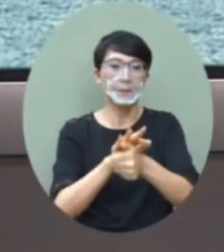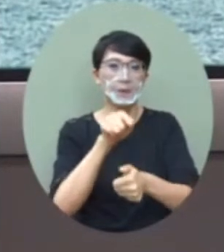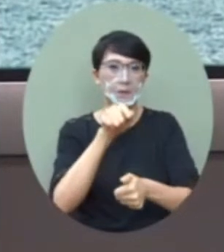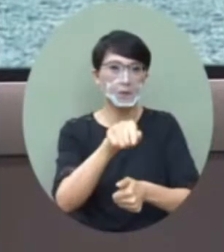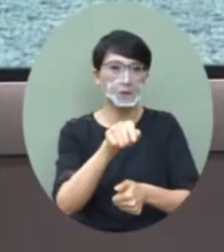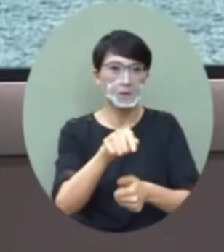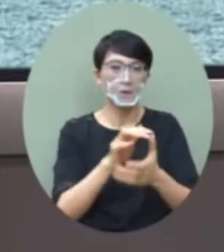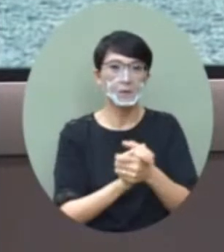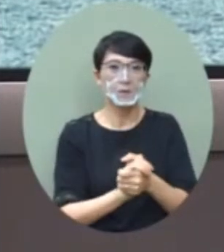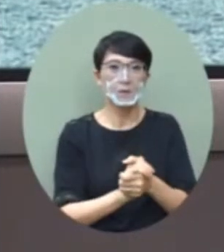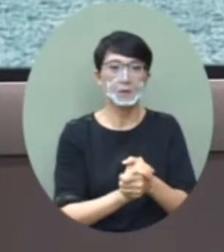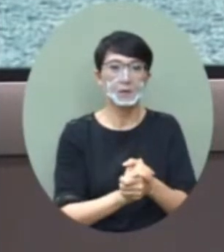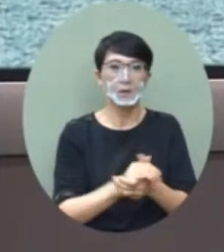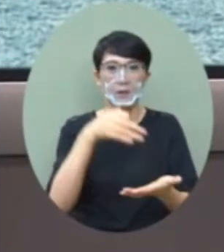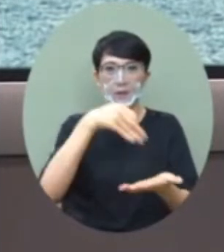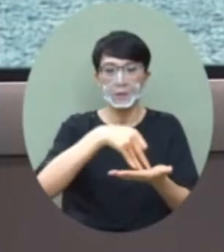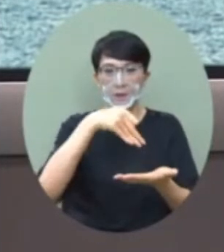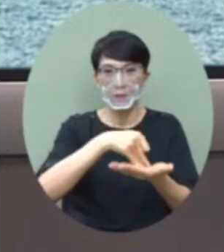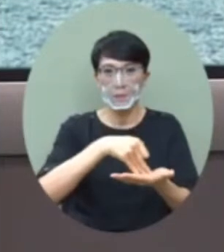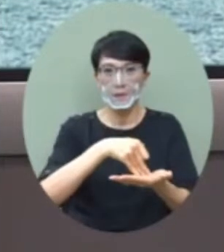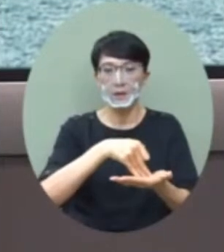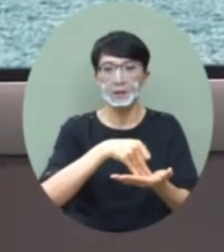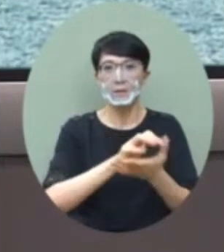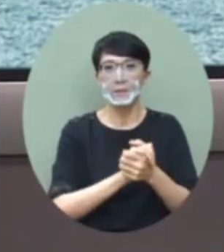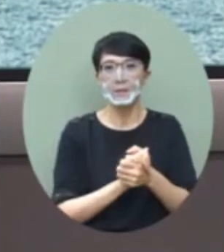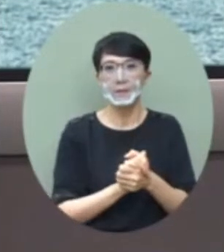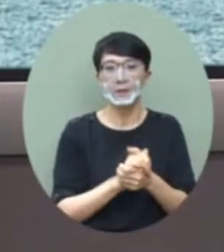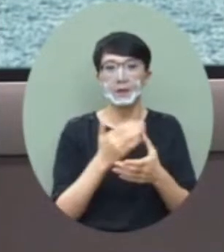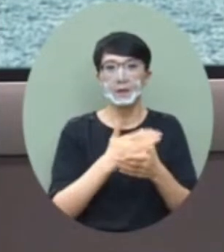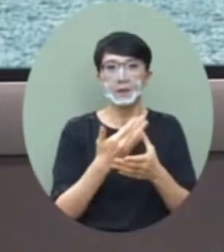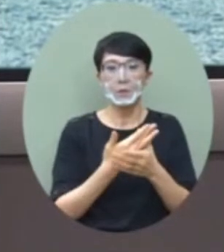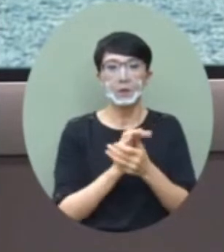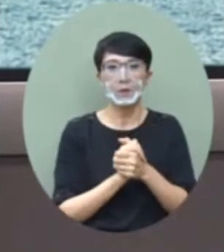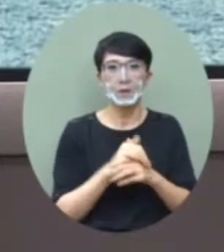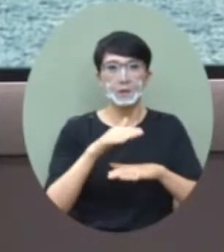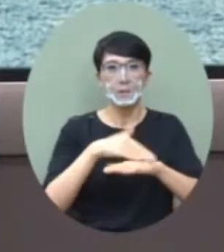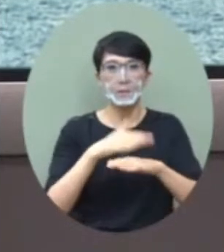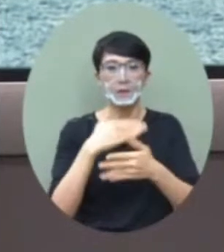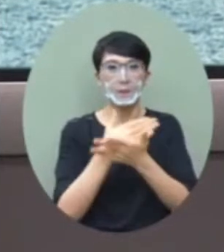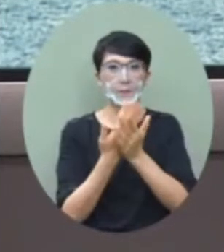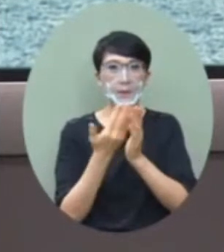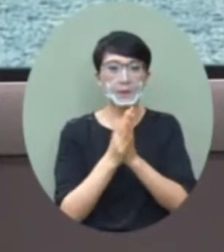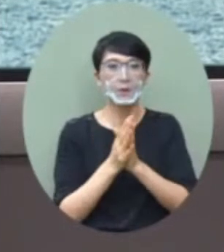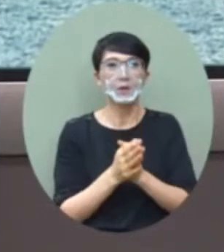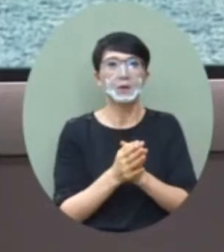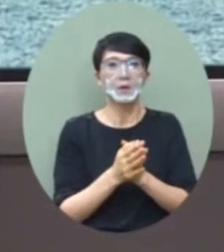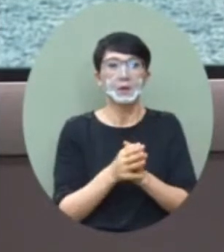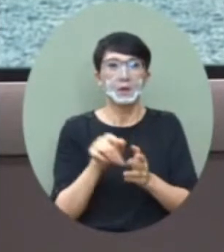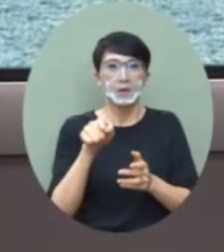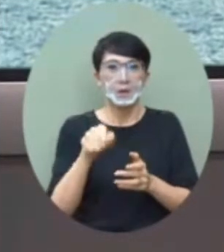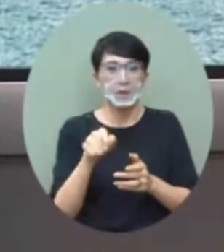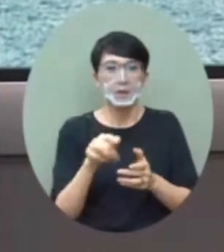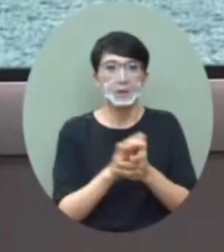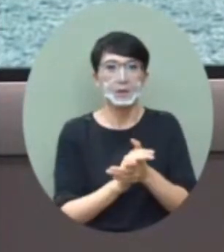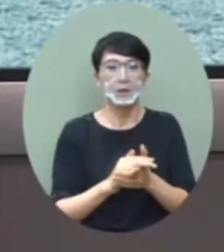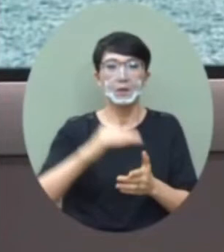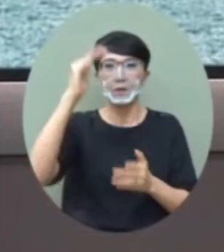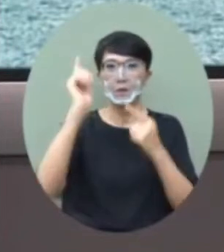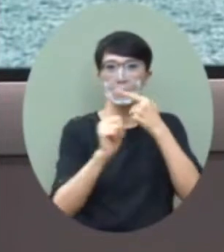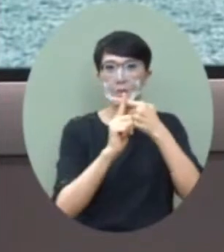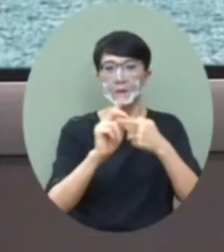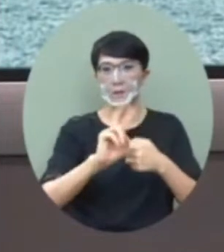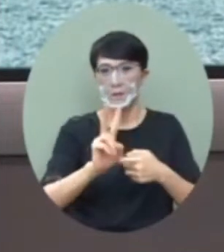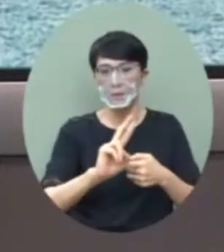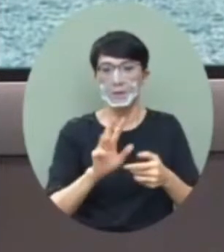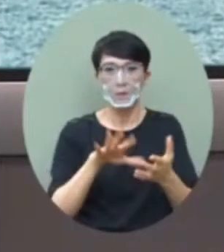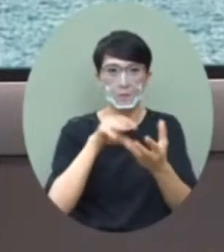60, and also pregnant women or children who are unvaccinated. Once they declare